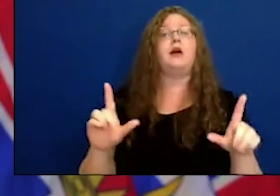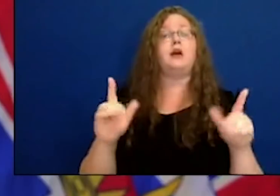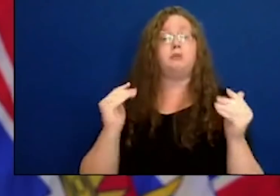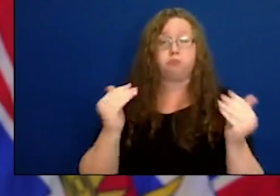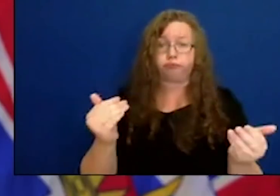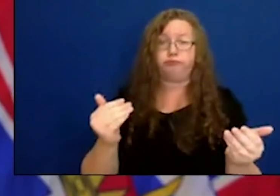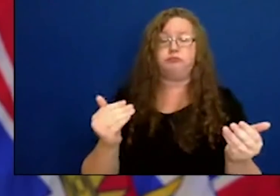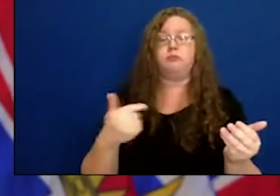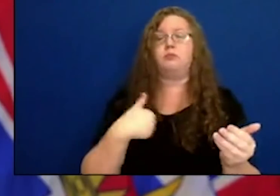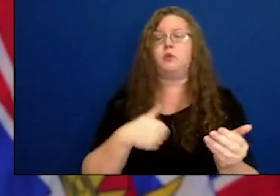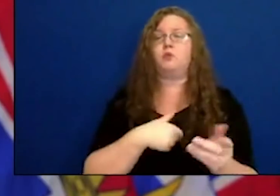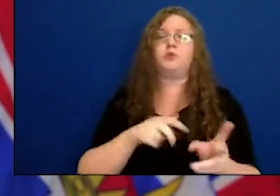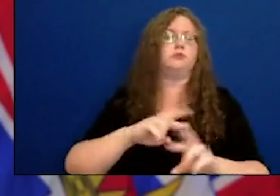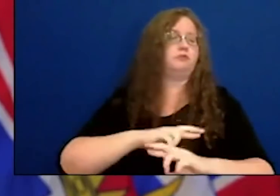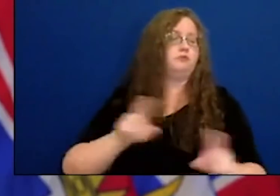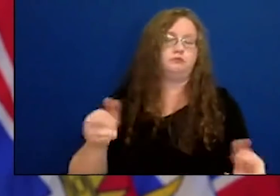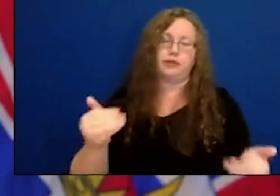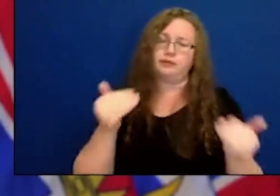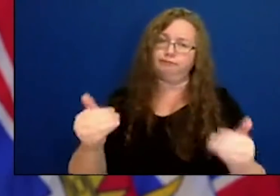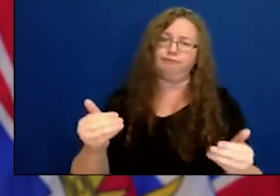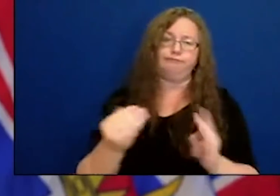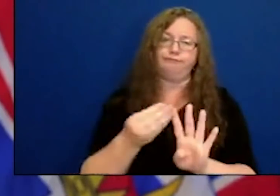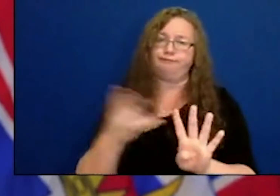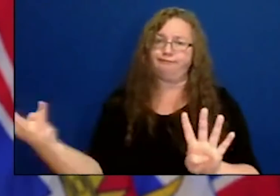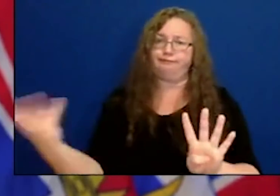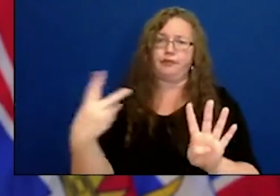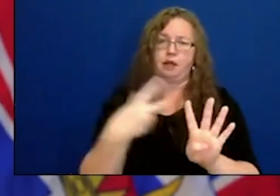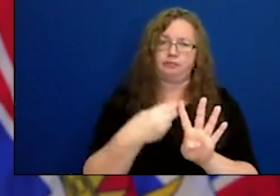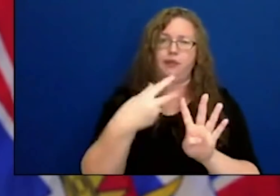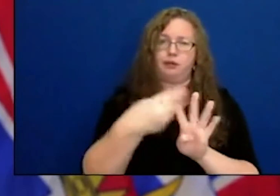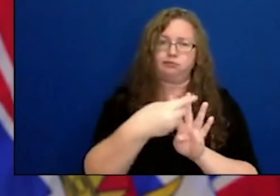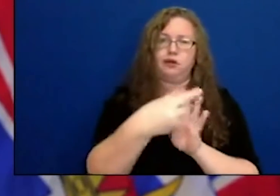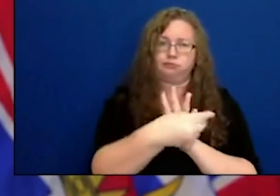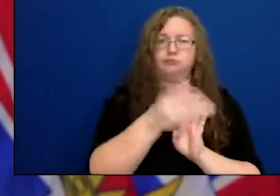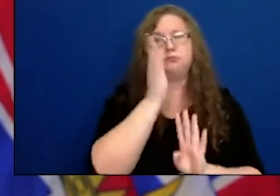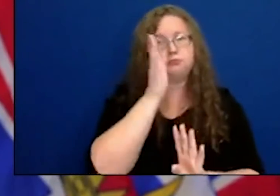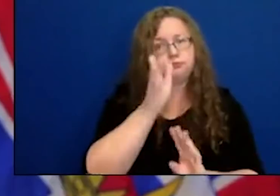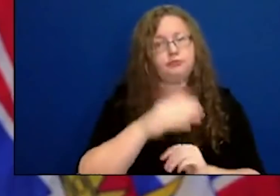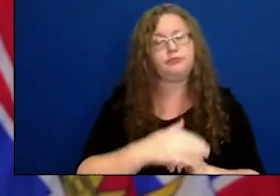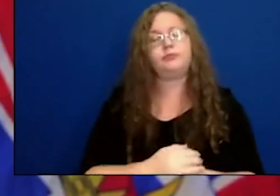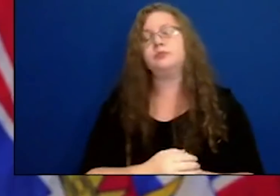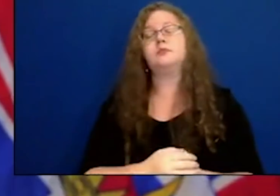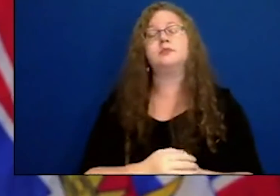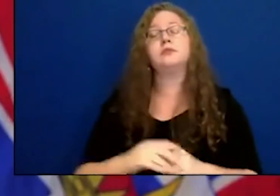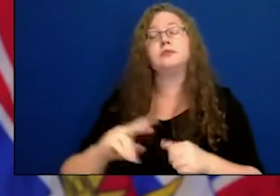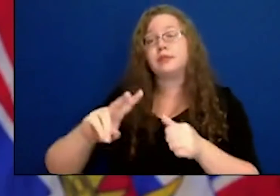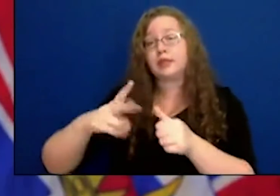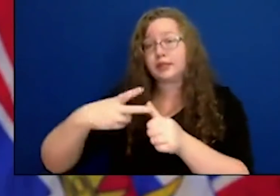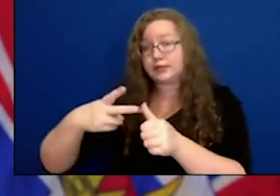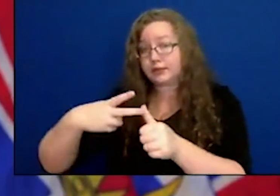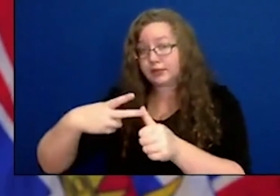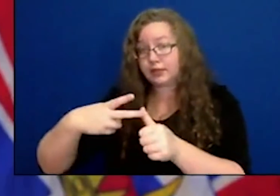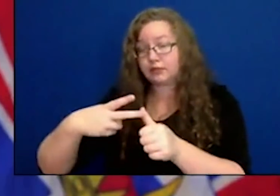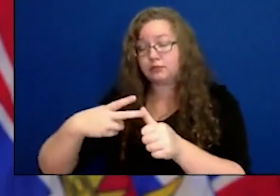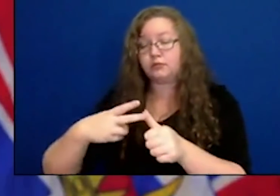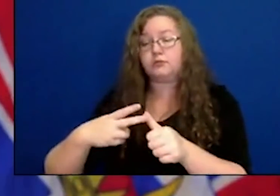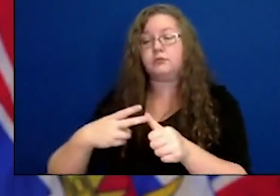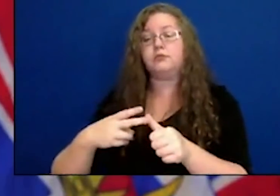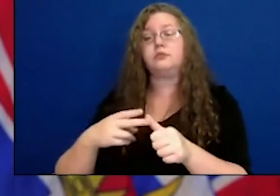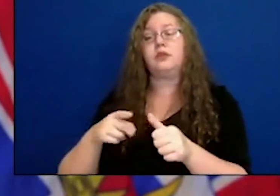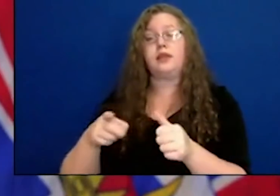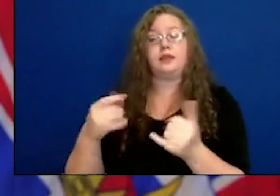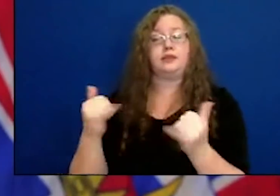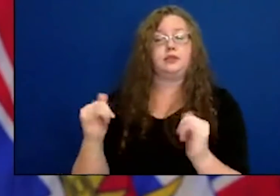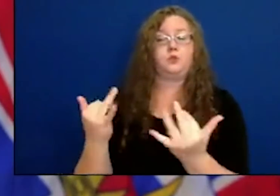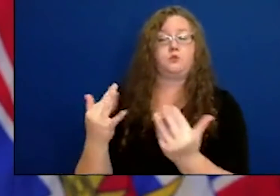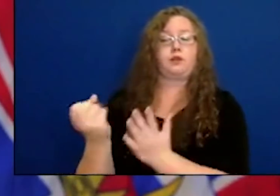to immunize people. The second vaccine that is in the pipeline for a notice of